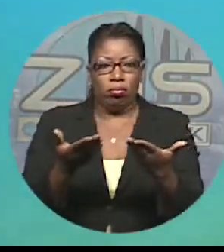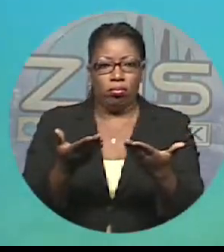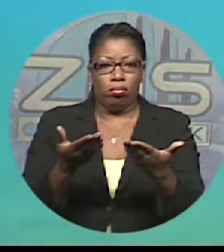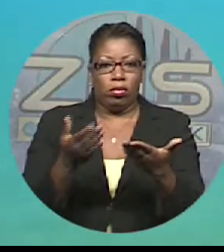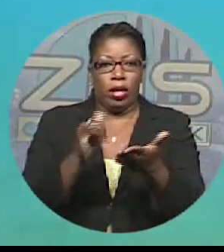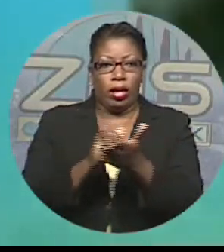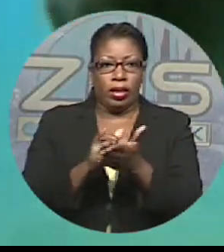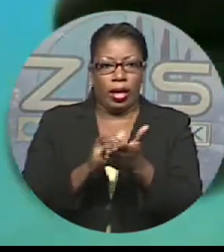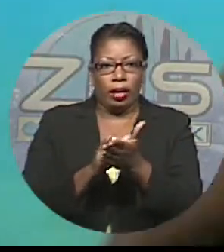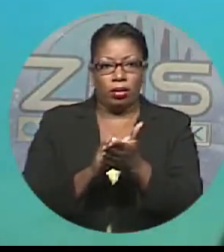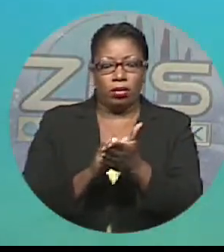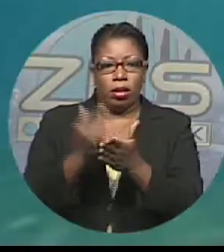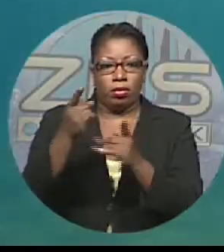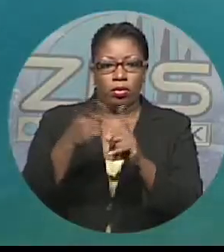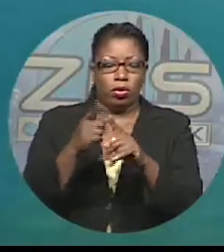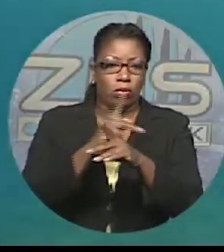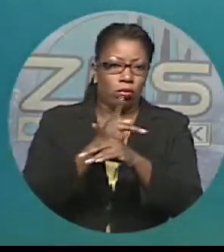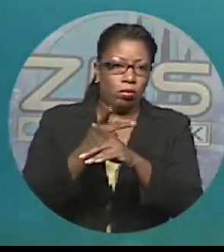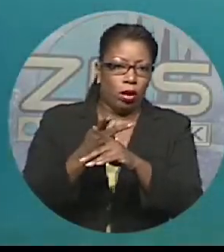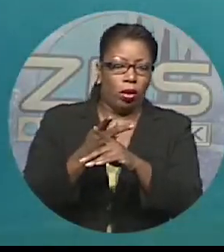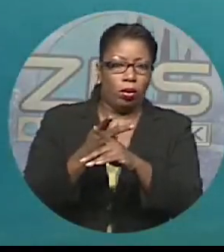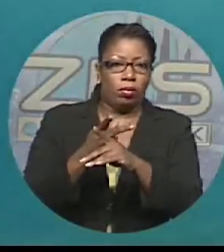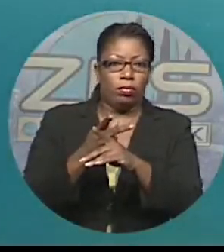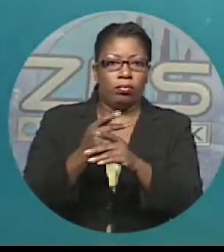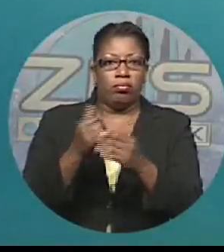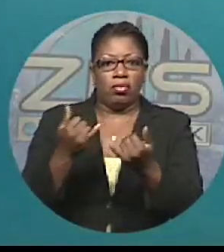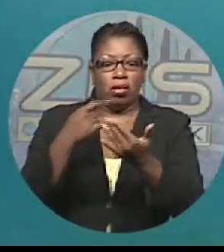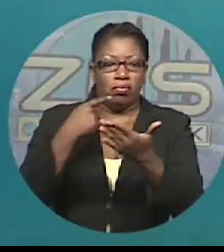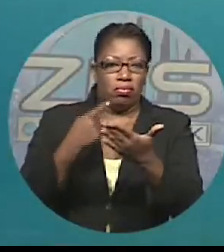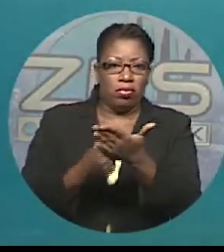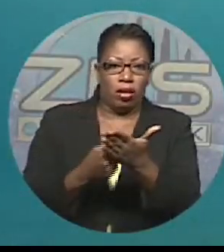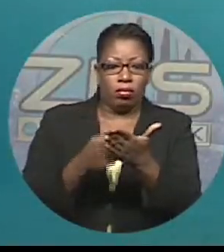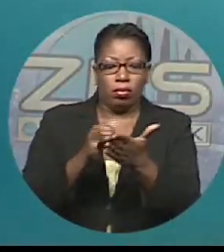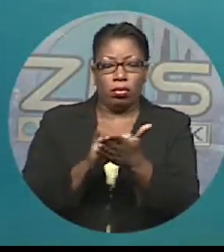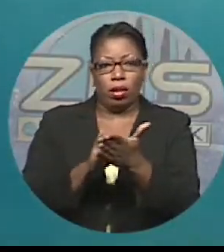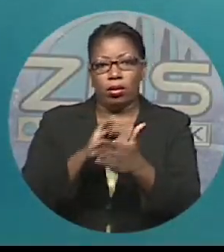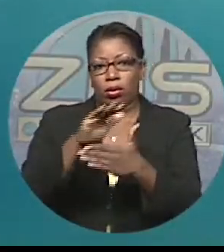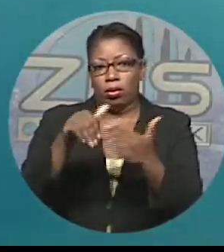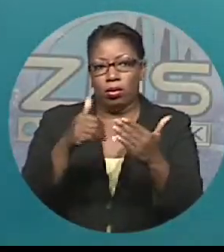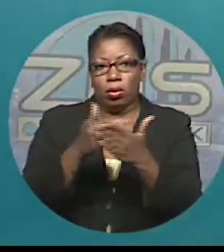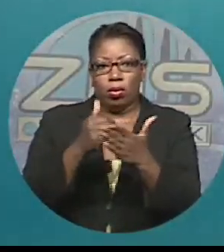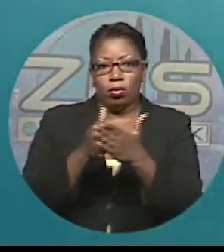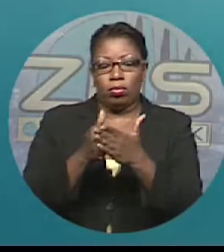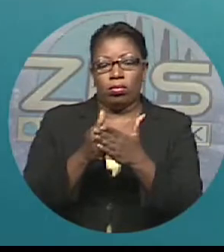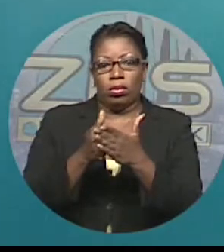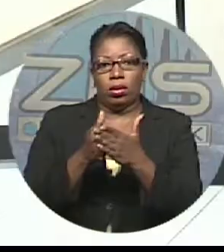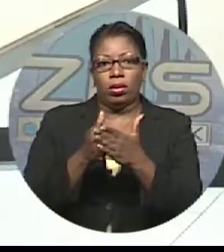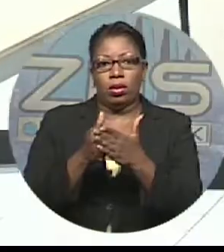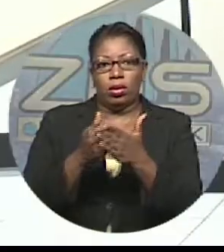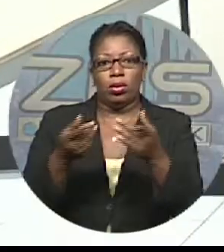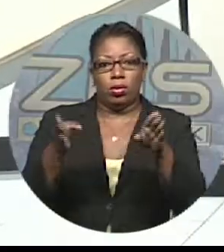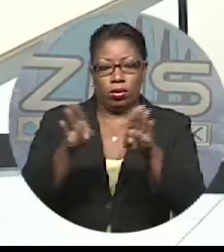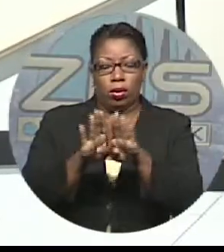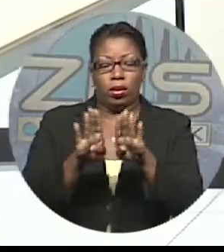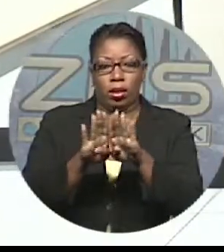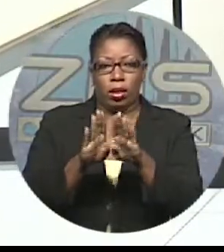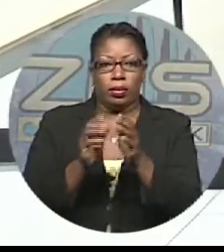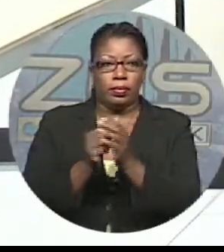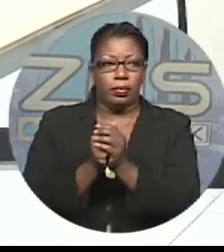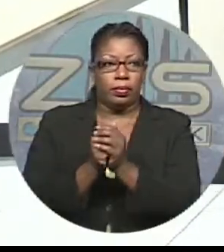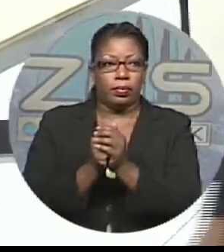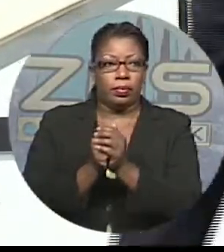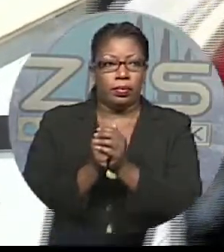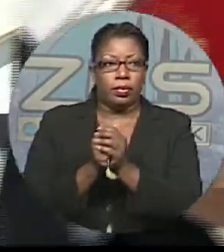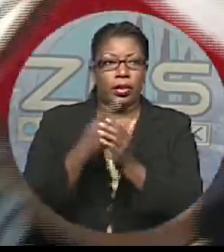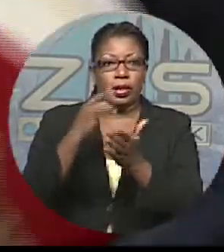is up to par. So in actual fact, they should all really start closing down. Duncombe believes the